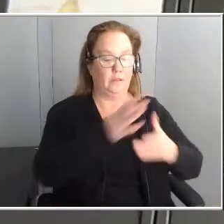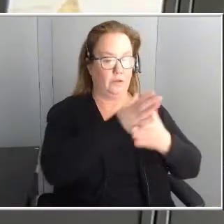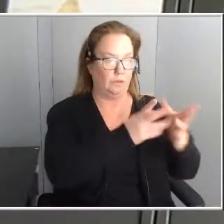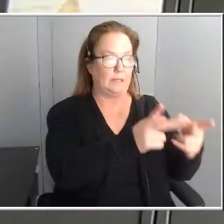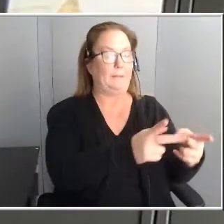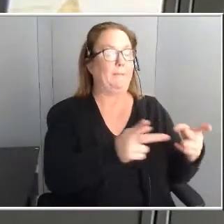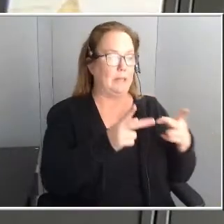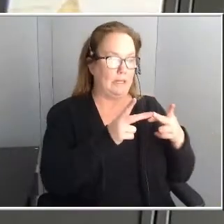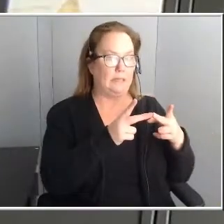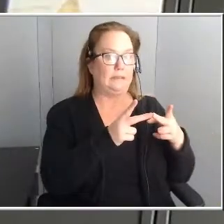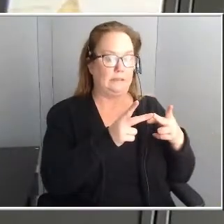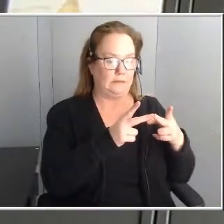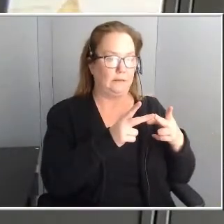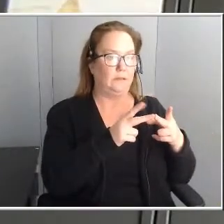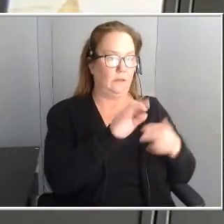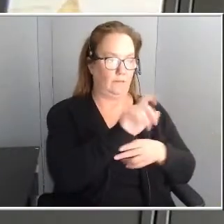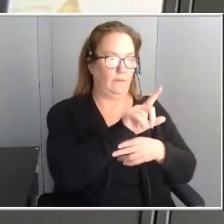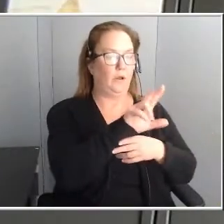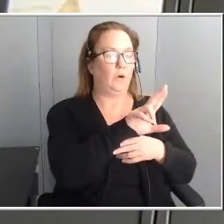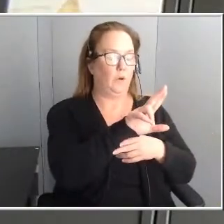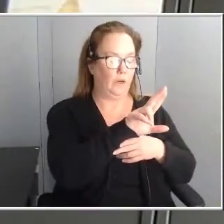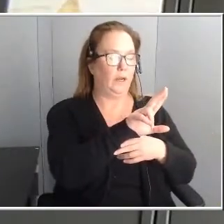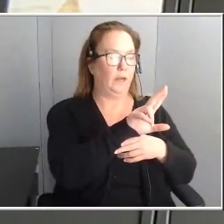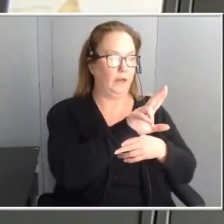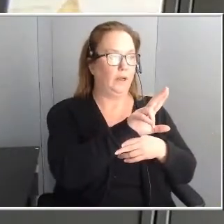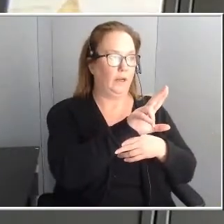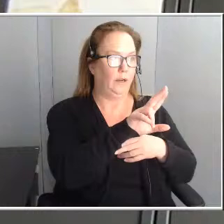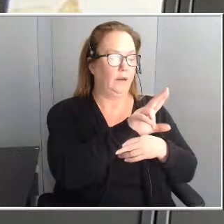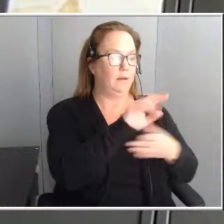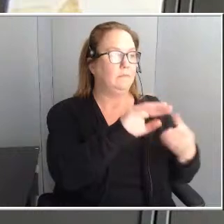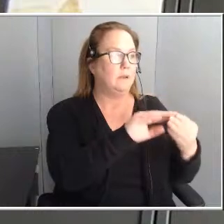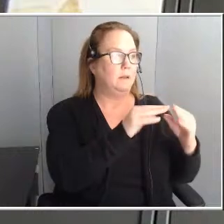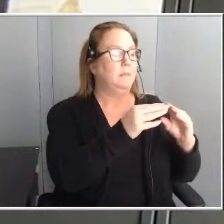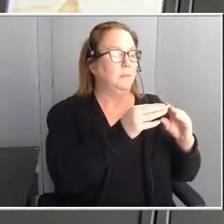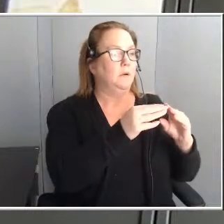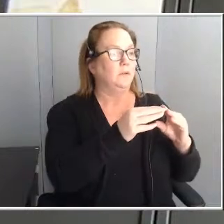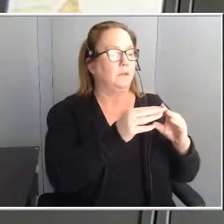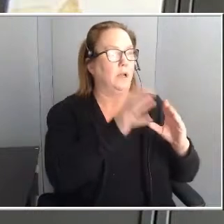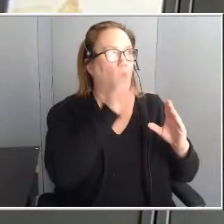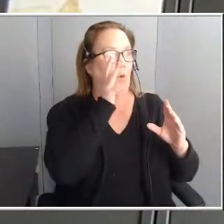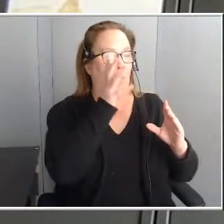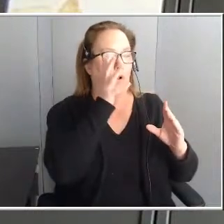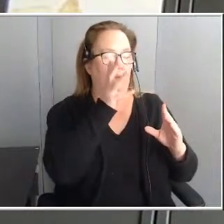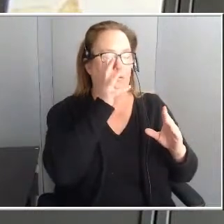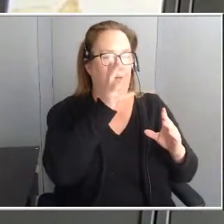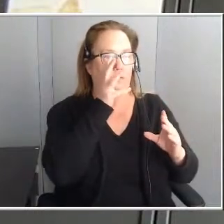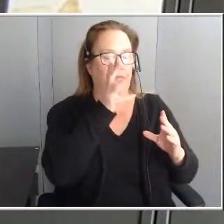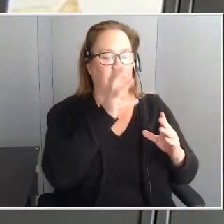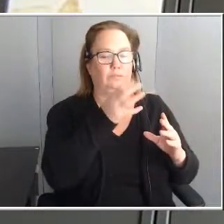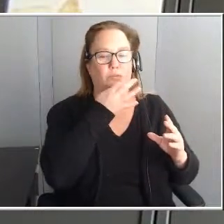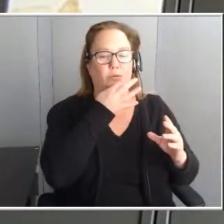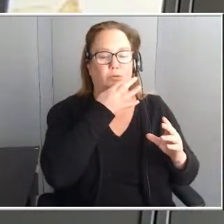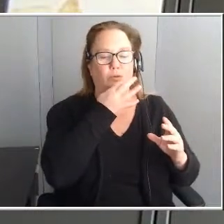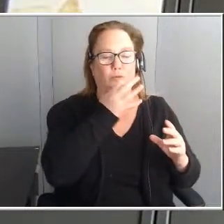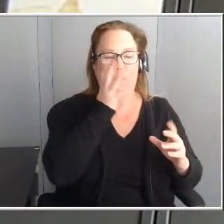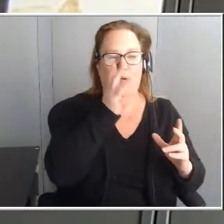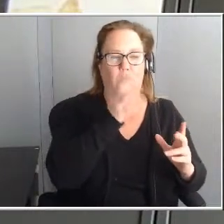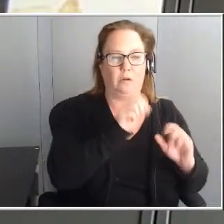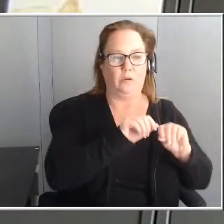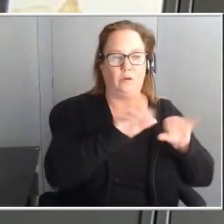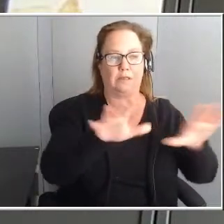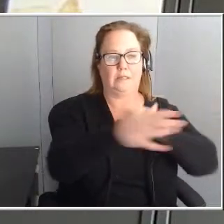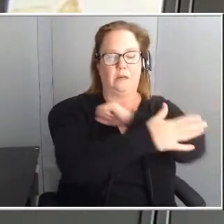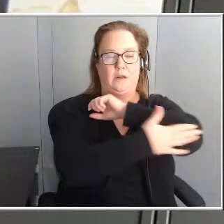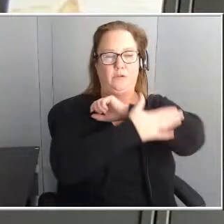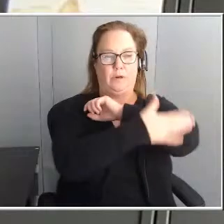where they're doing flu, and it will, I think, be a tool sometime in the near future. So the